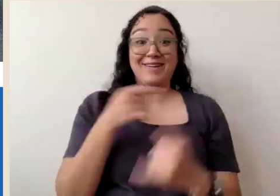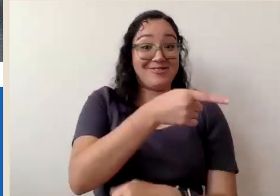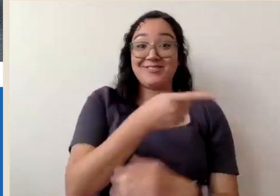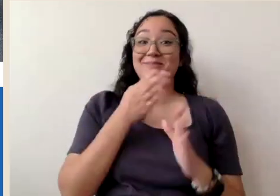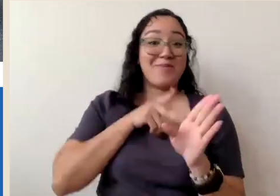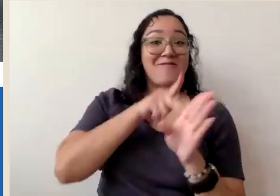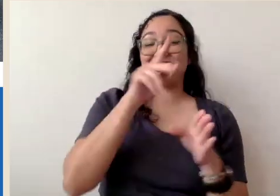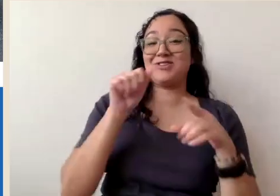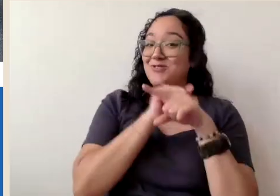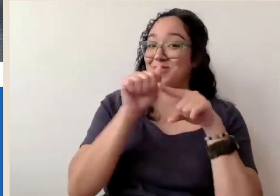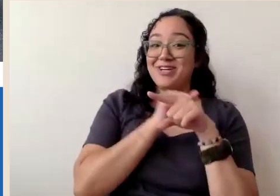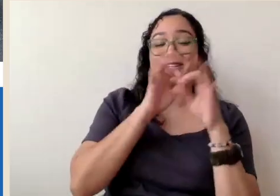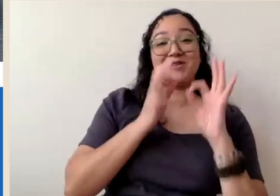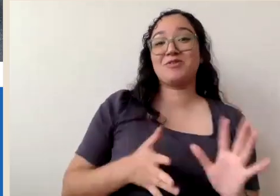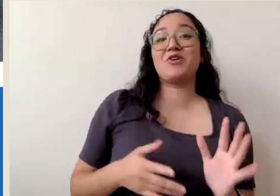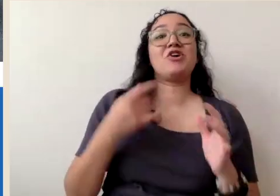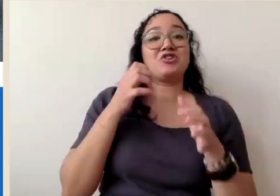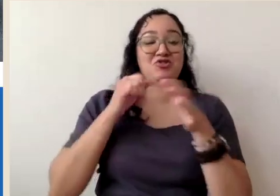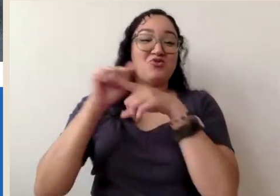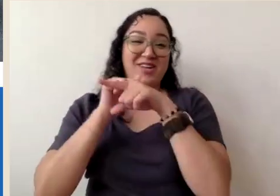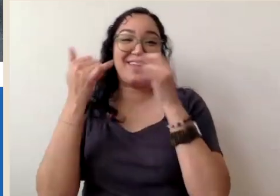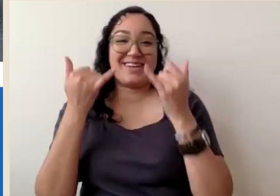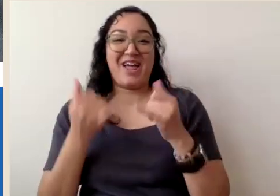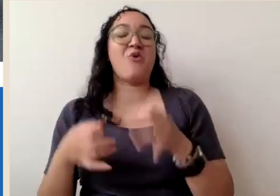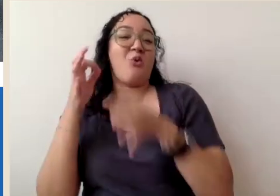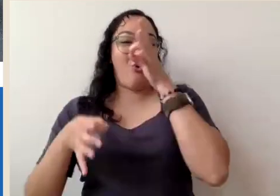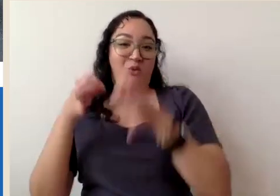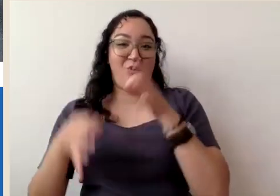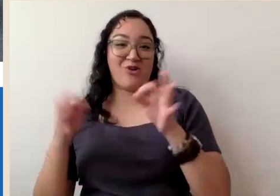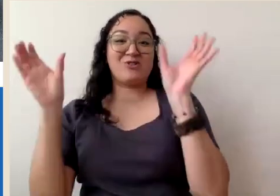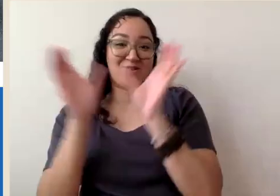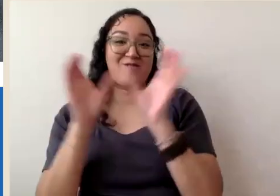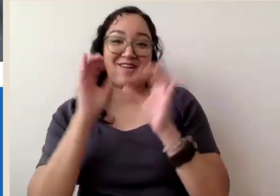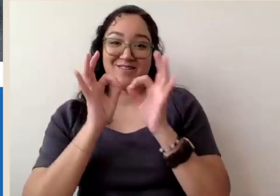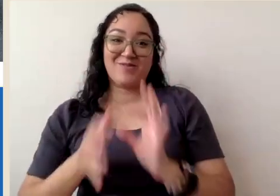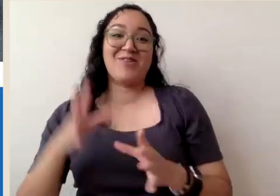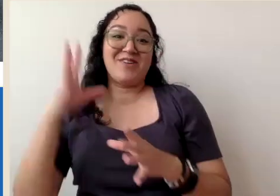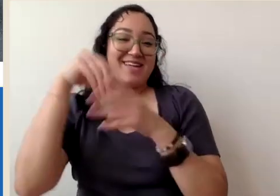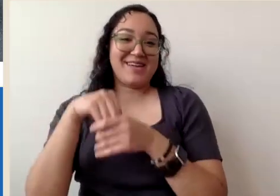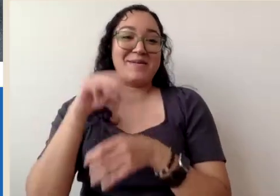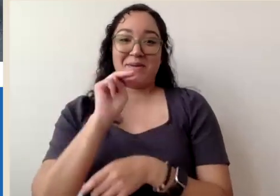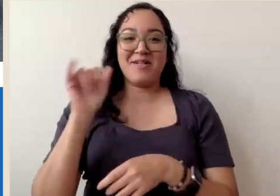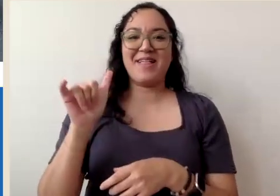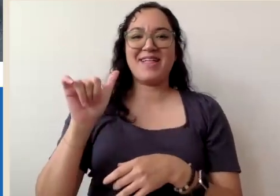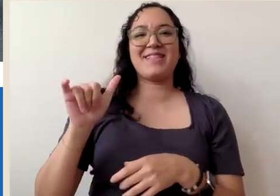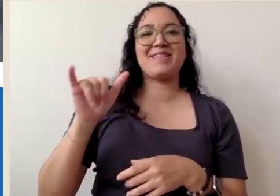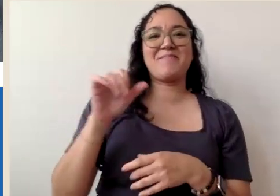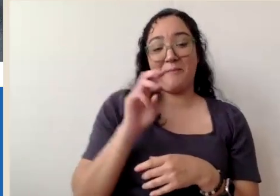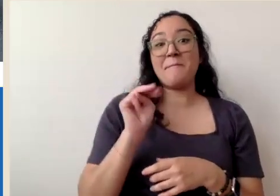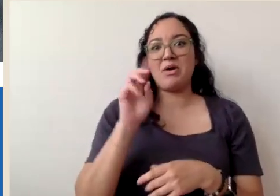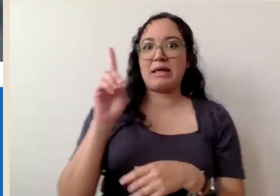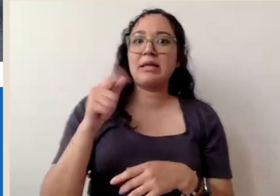professionally trained interpreter. She's trained to be a court certified interpreter in the state of Maryland. We also have a number of students here. These are some of our recent